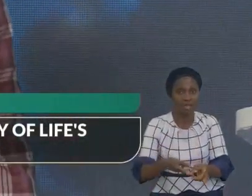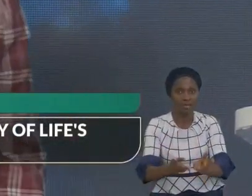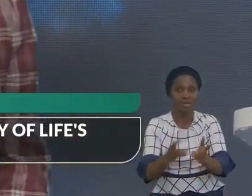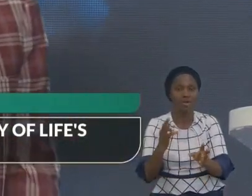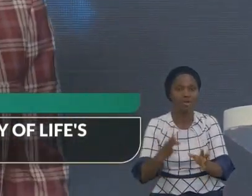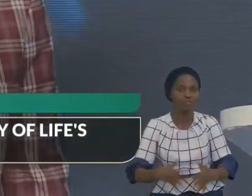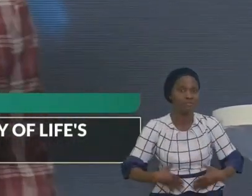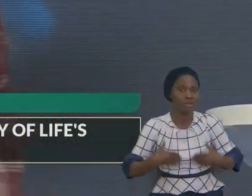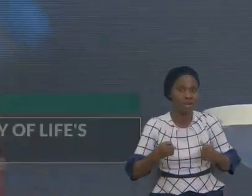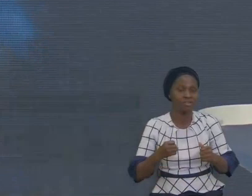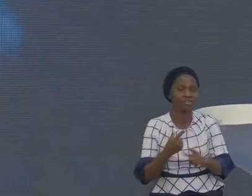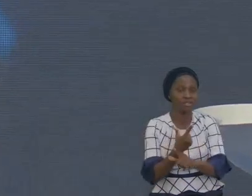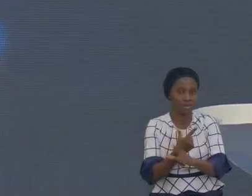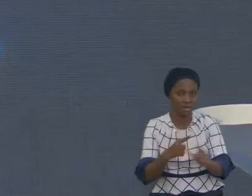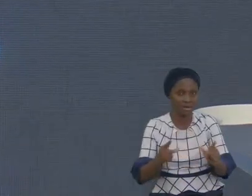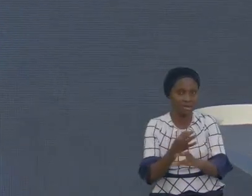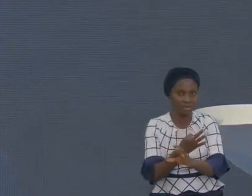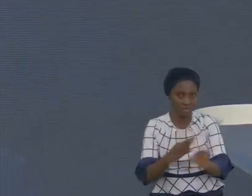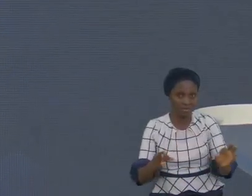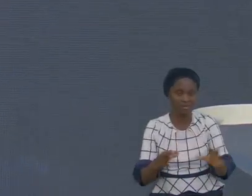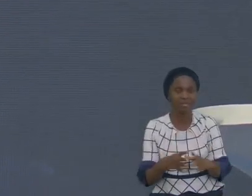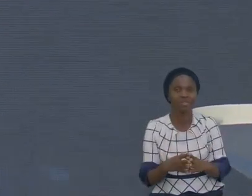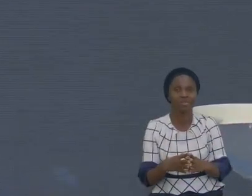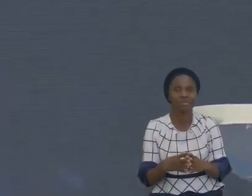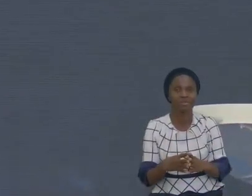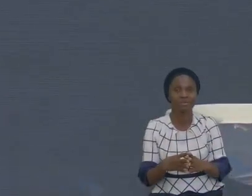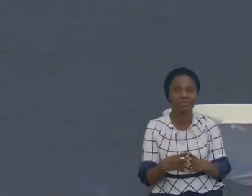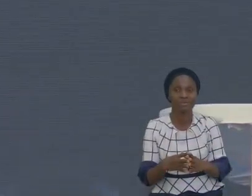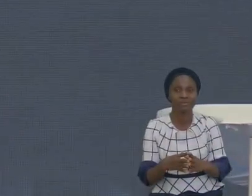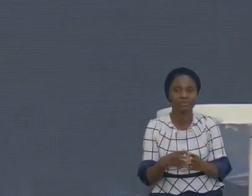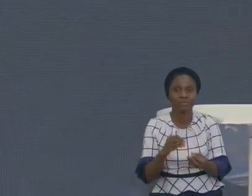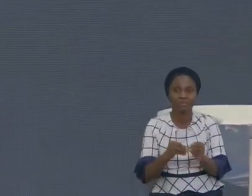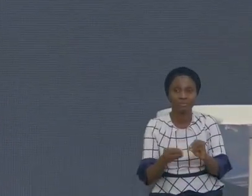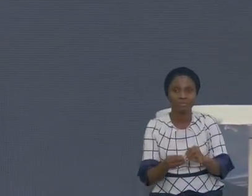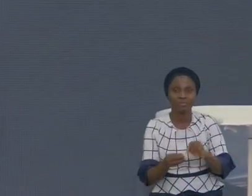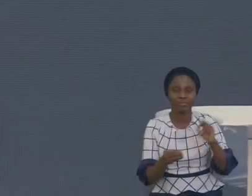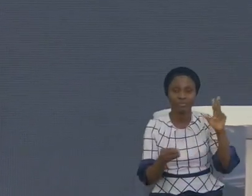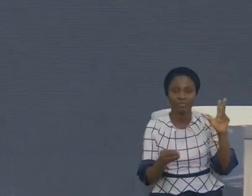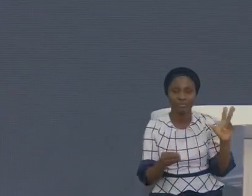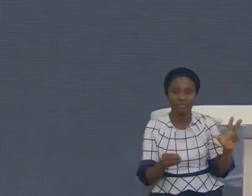diligence in the heavenly way for the Lord.